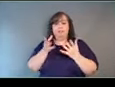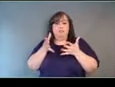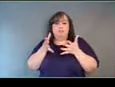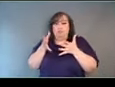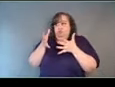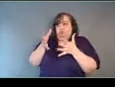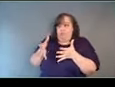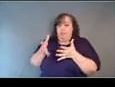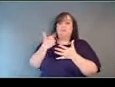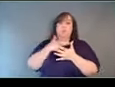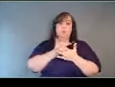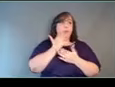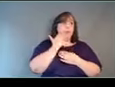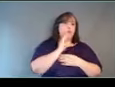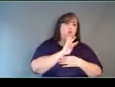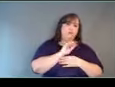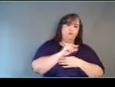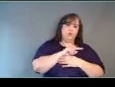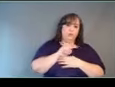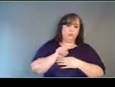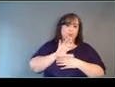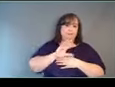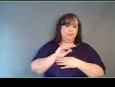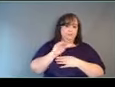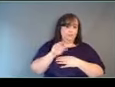know more about the hazard they pose.